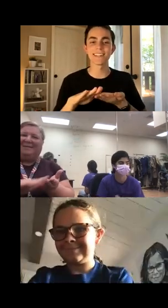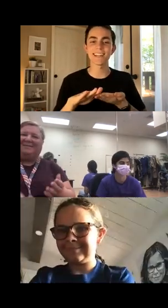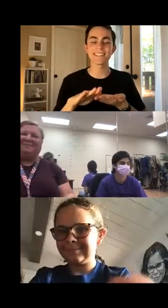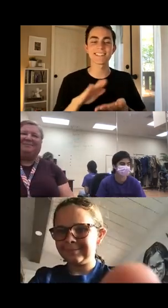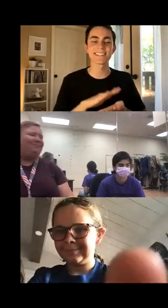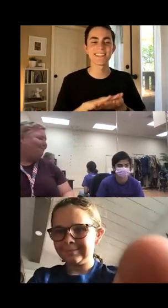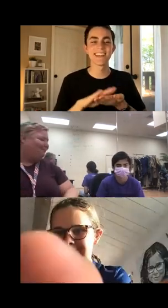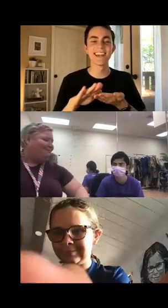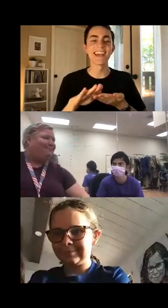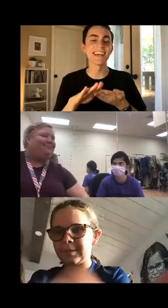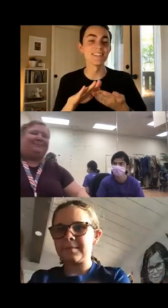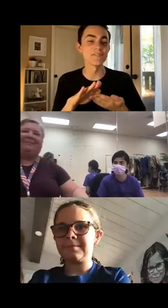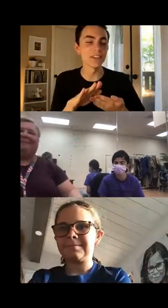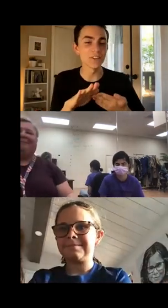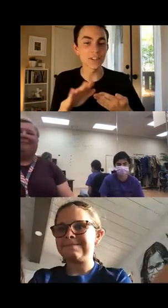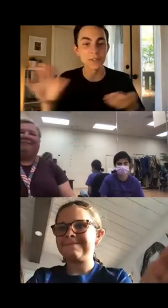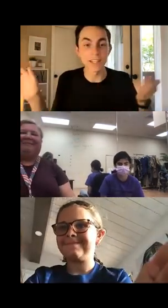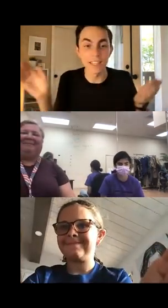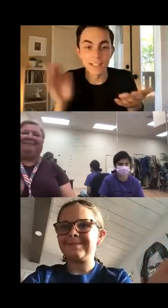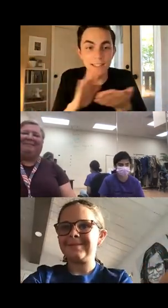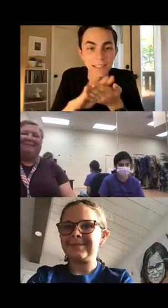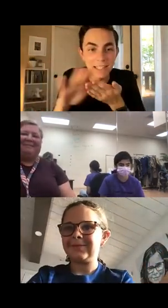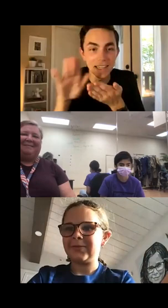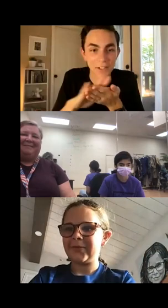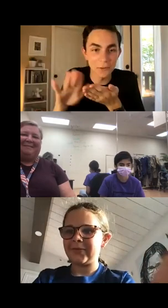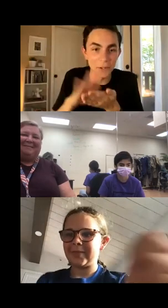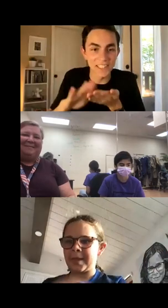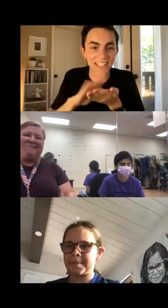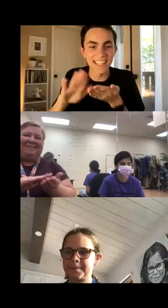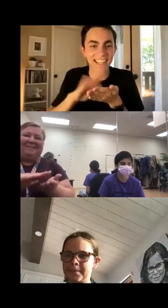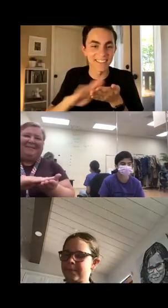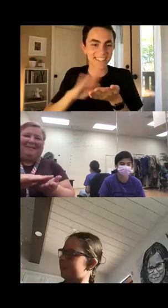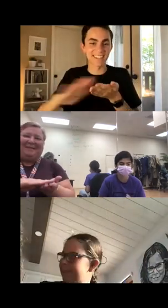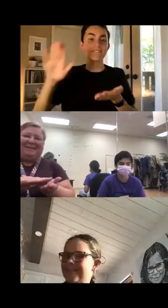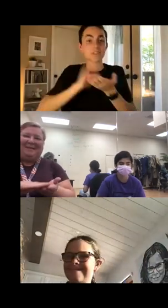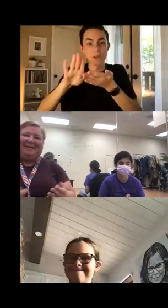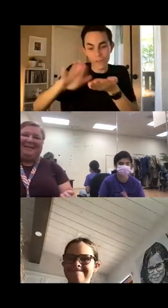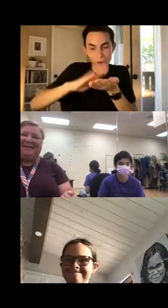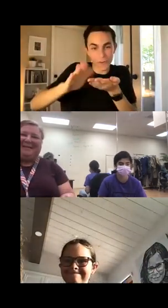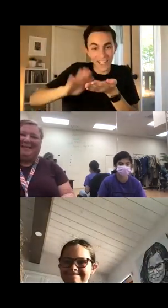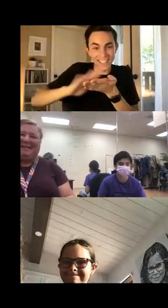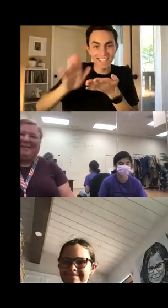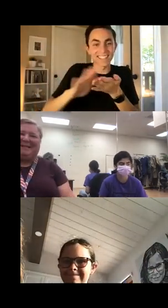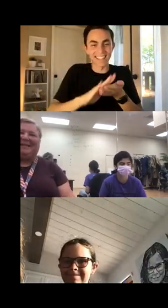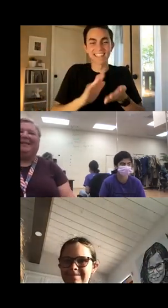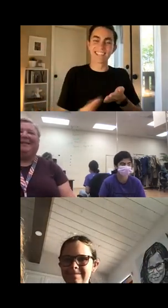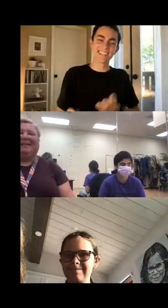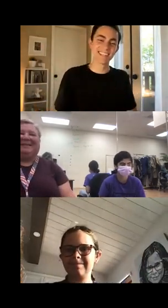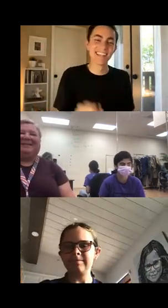right, nice. And Hannah, it's funny, you're actually signing clean or cleaning, right? Now, because if you do it over and over again, it's